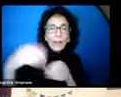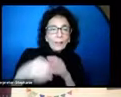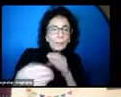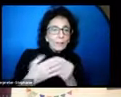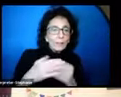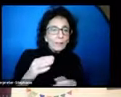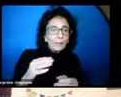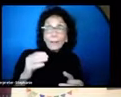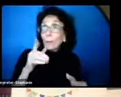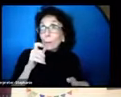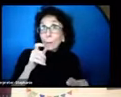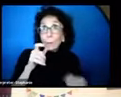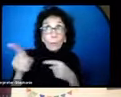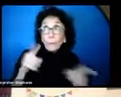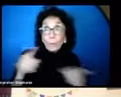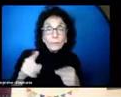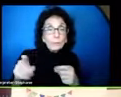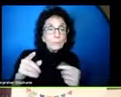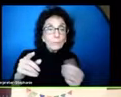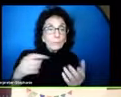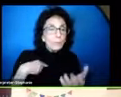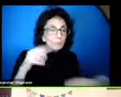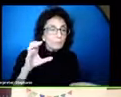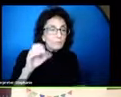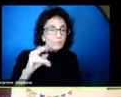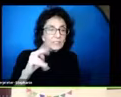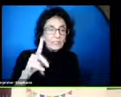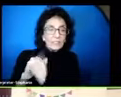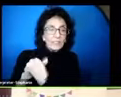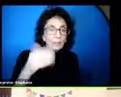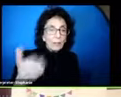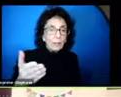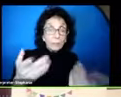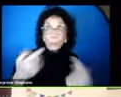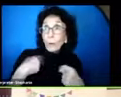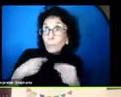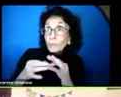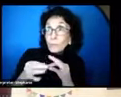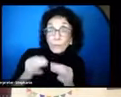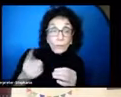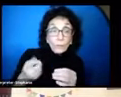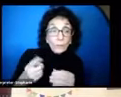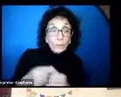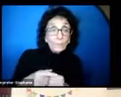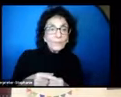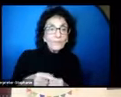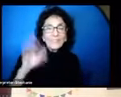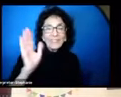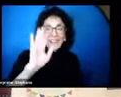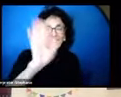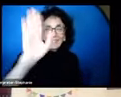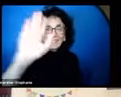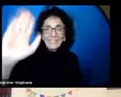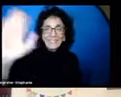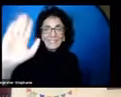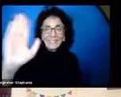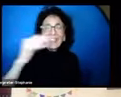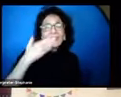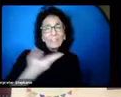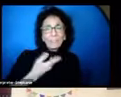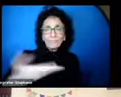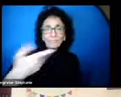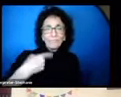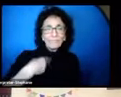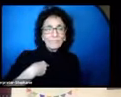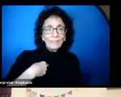first? Ladies first, Cindy. Do you want me to go first? So hi everyone, and thank you for having me. I could